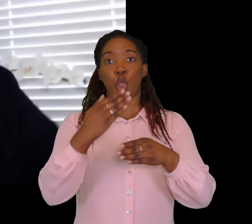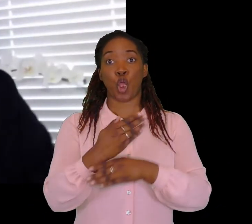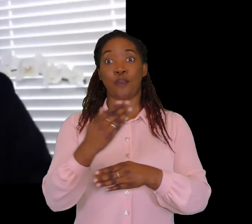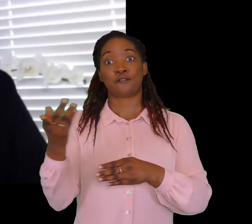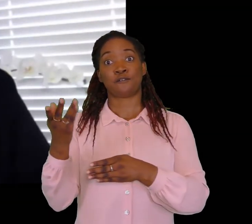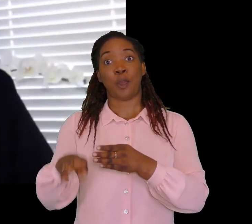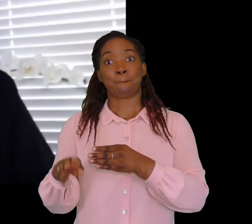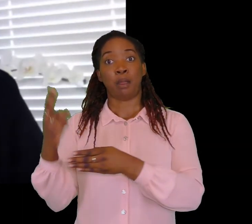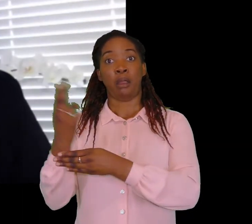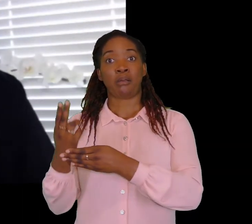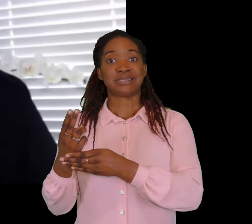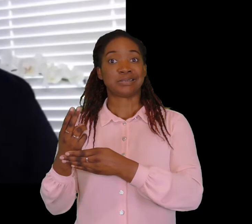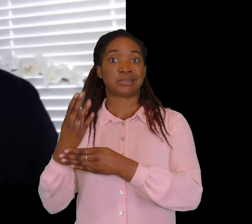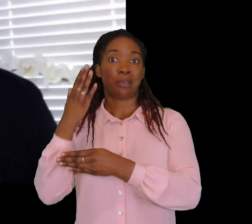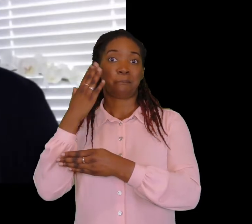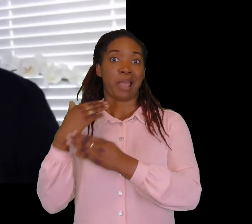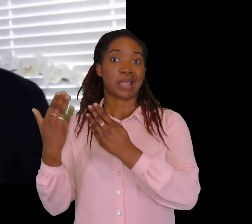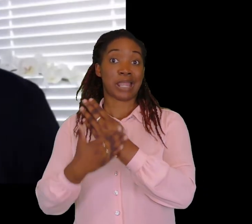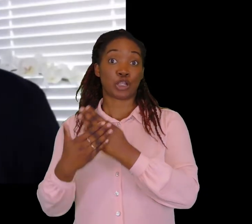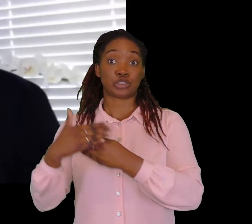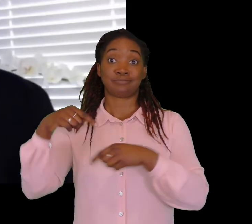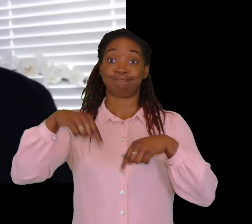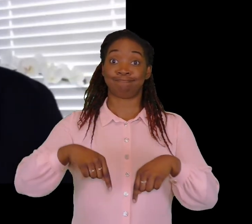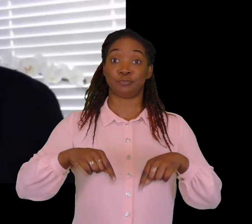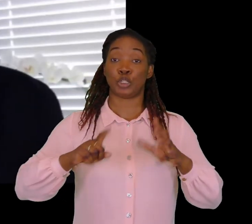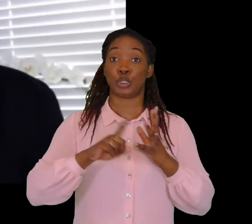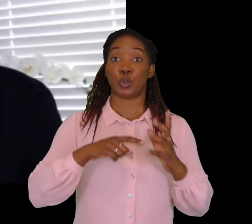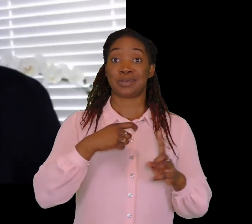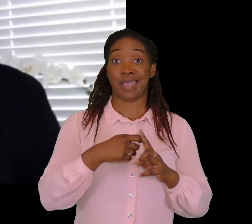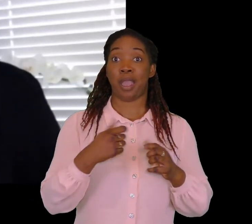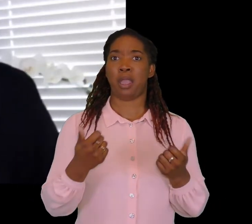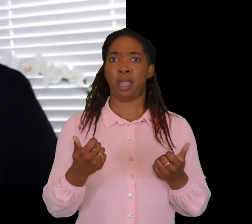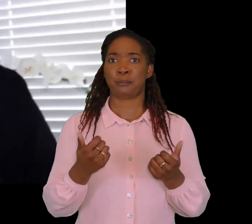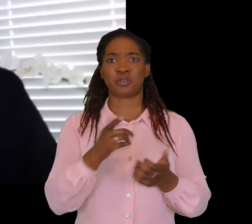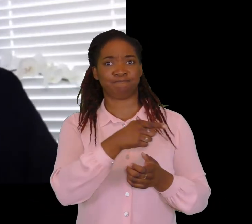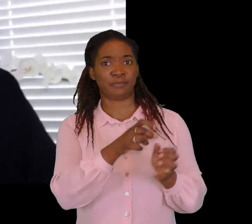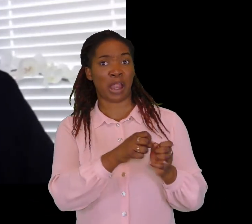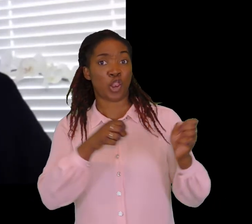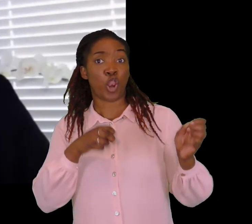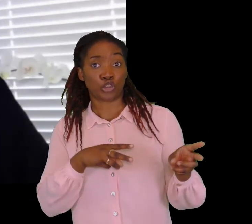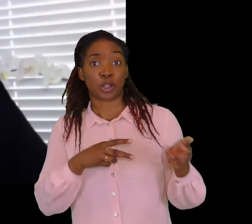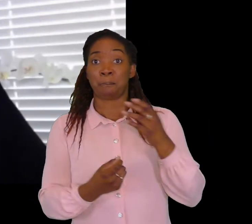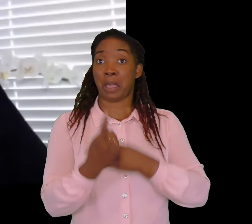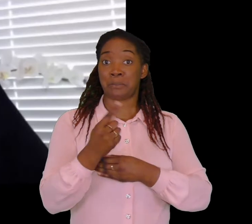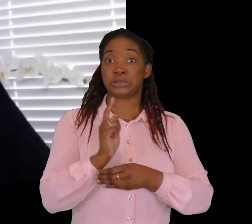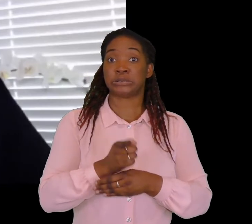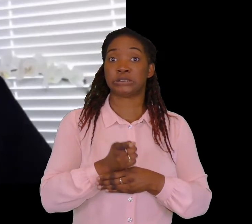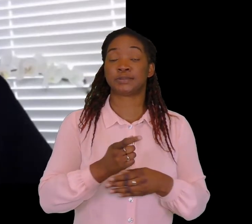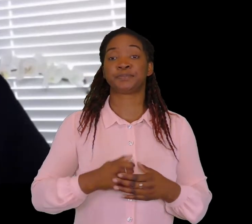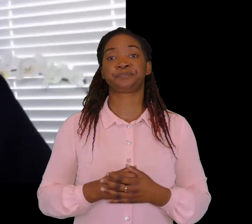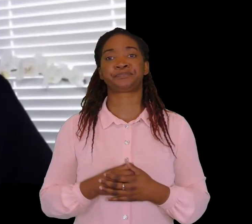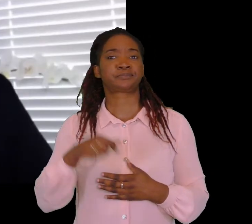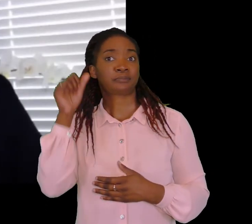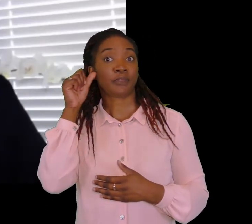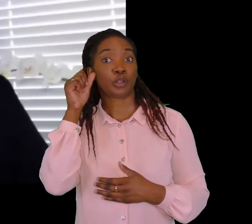in this country, when not in a gallery, not on boards, but in a Mela in Nottingham. And